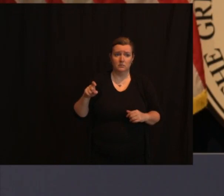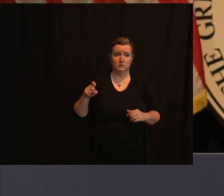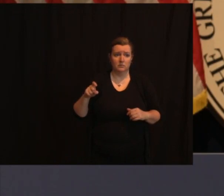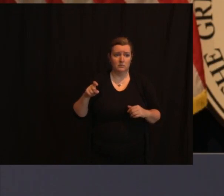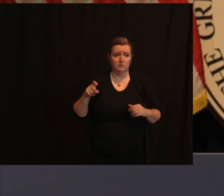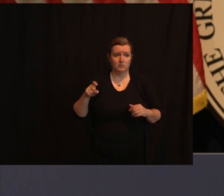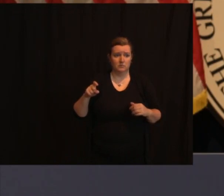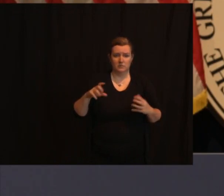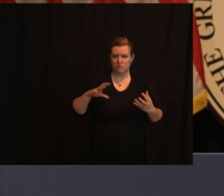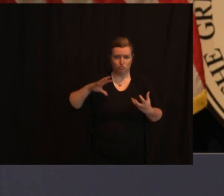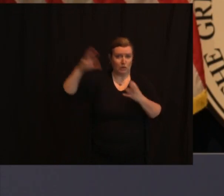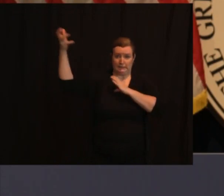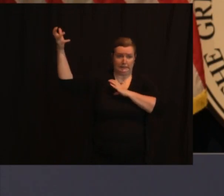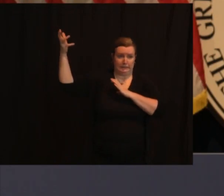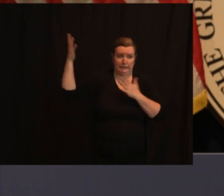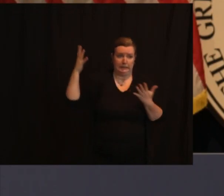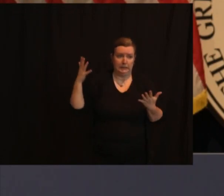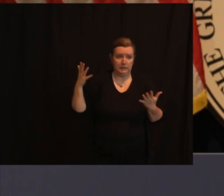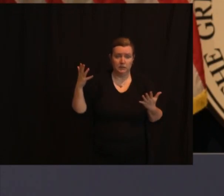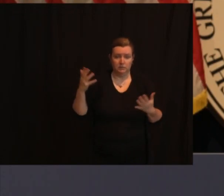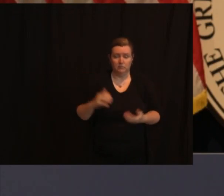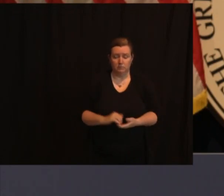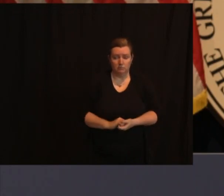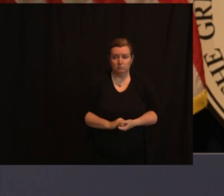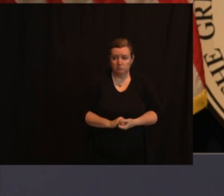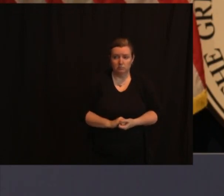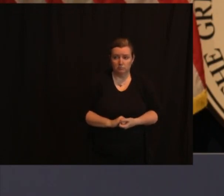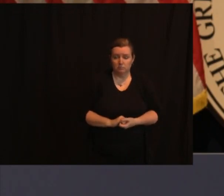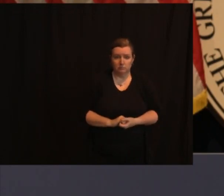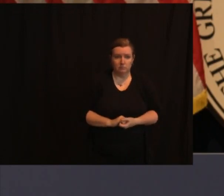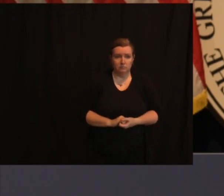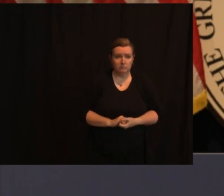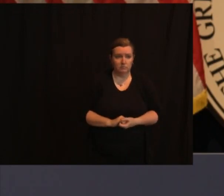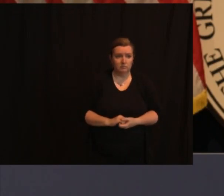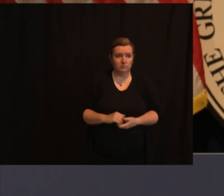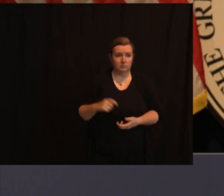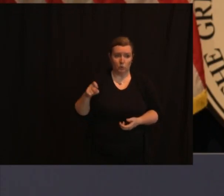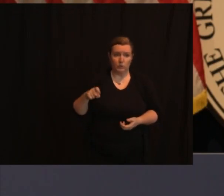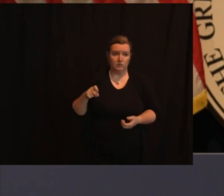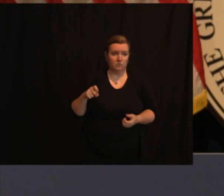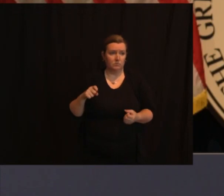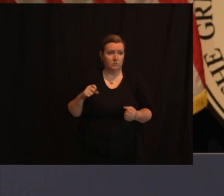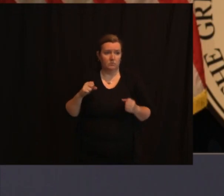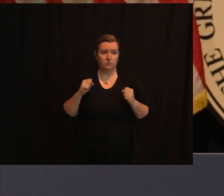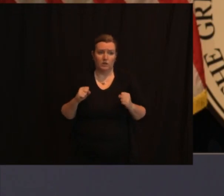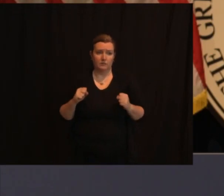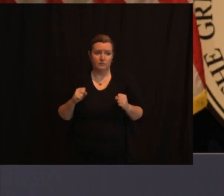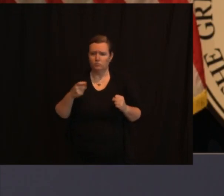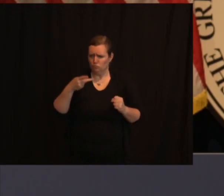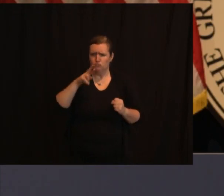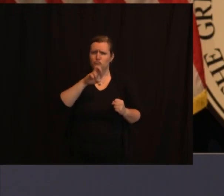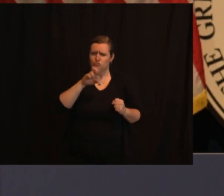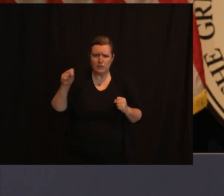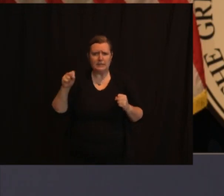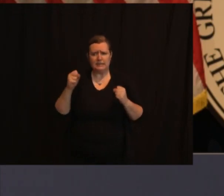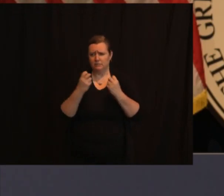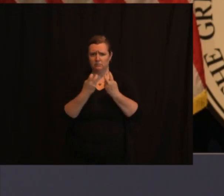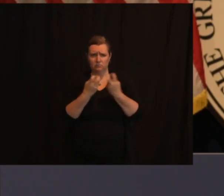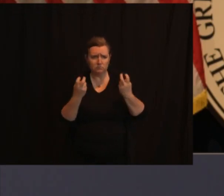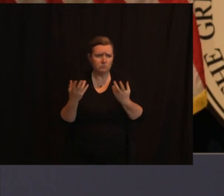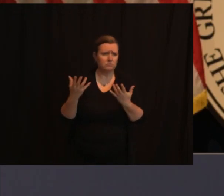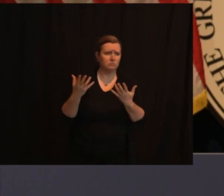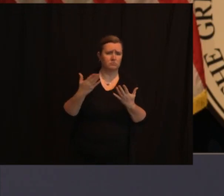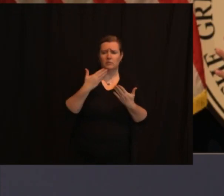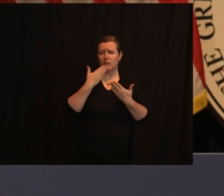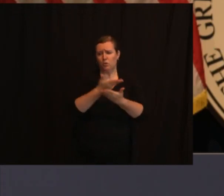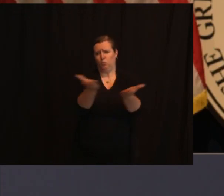in some cases, but we need a strong press right now more than ever before. So thank you for everything you're doing,